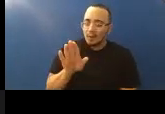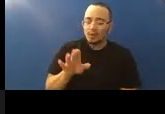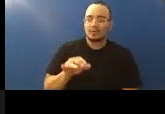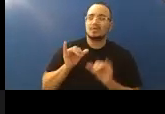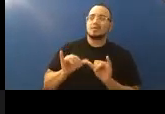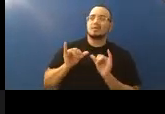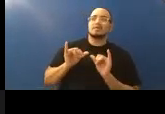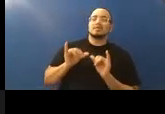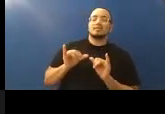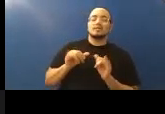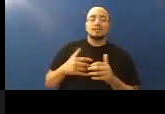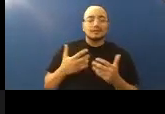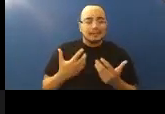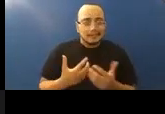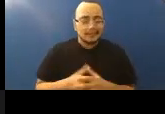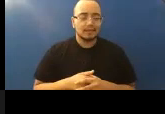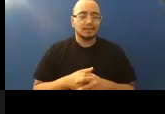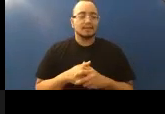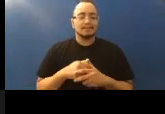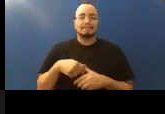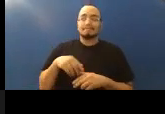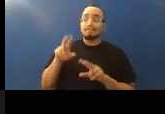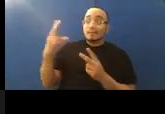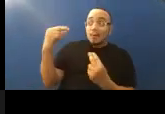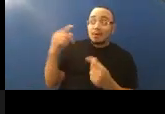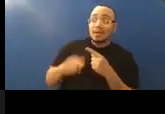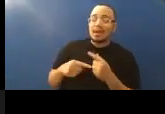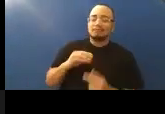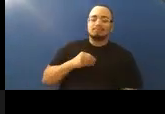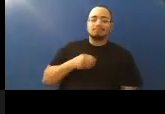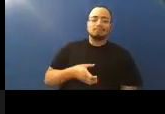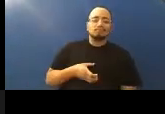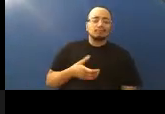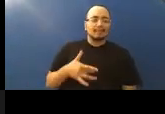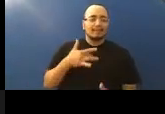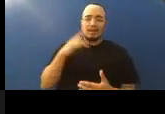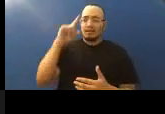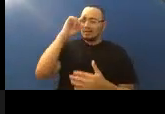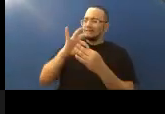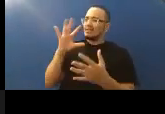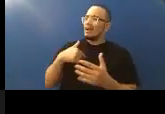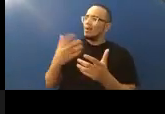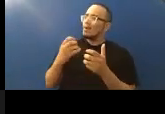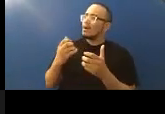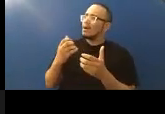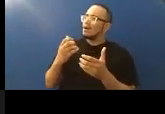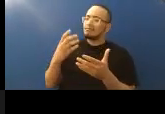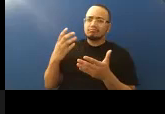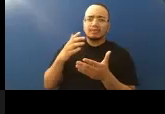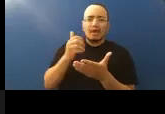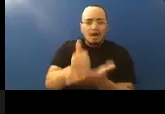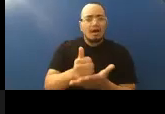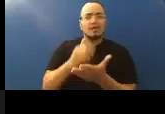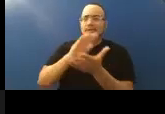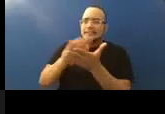also really aware of like how it made me feel, like there was like a disconnection. Like, I wanna cook, I wanna clean, I wanna do these things,